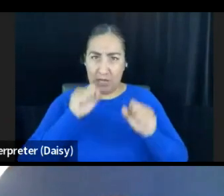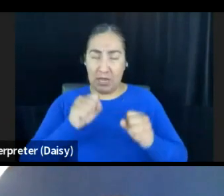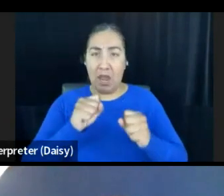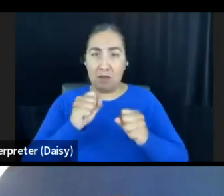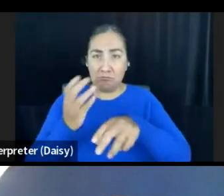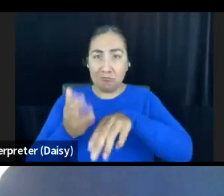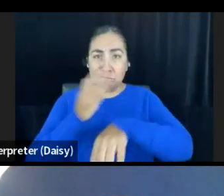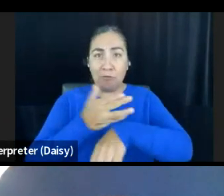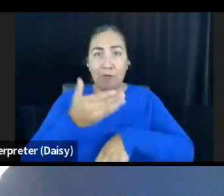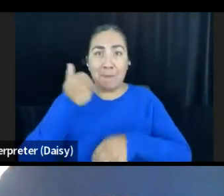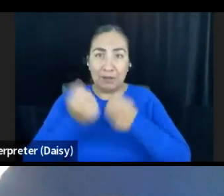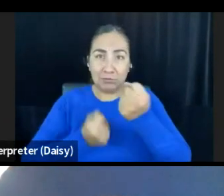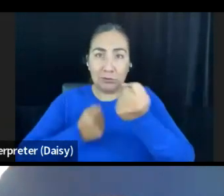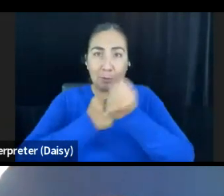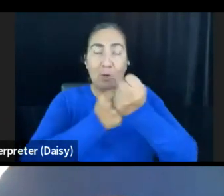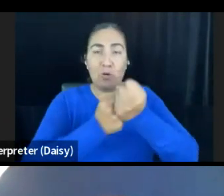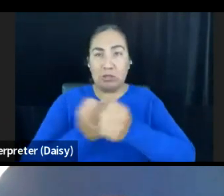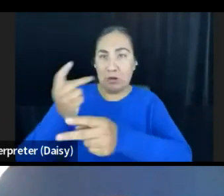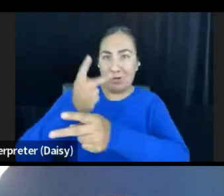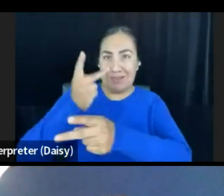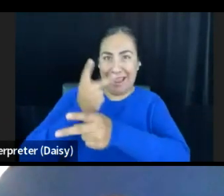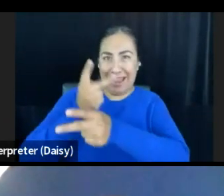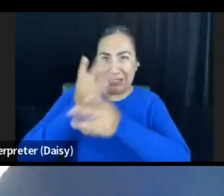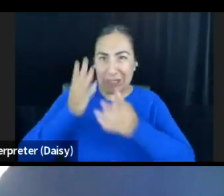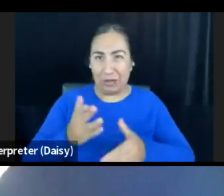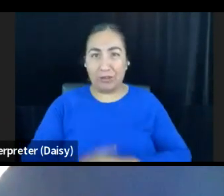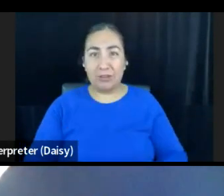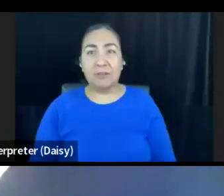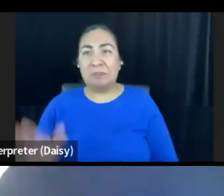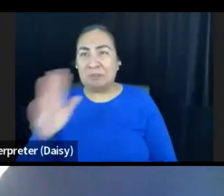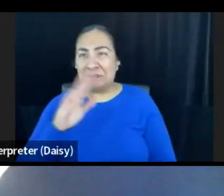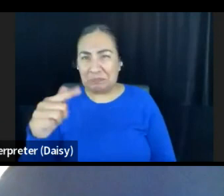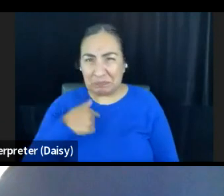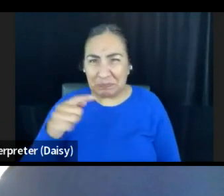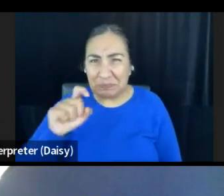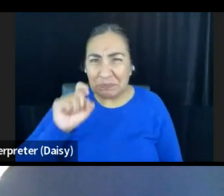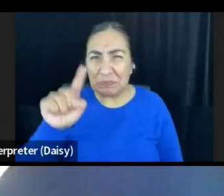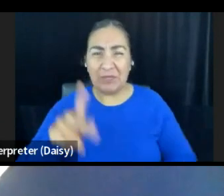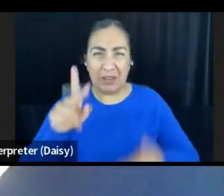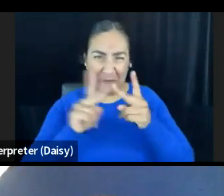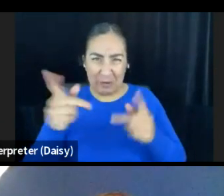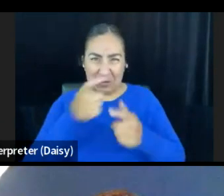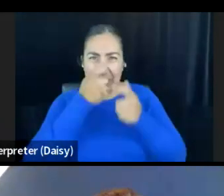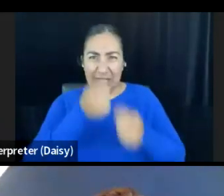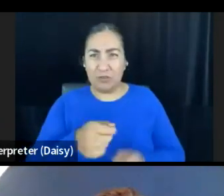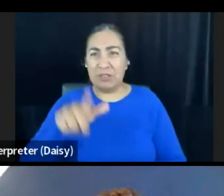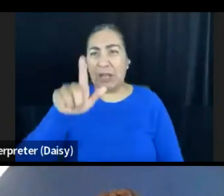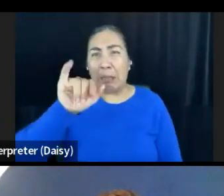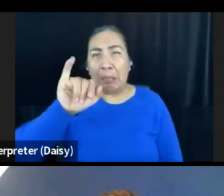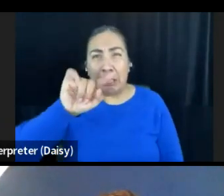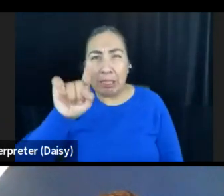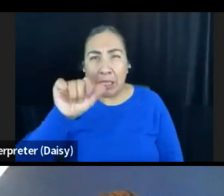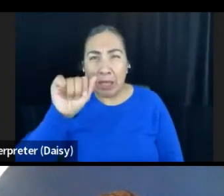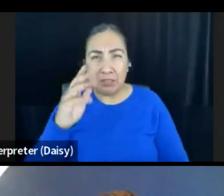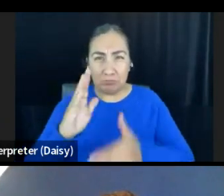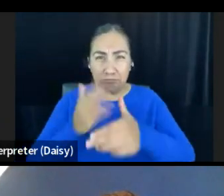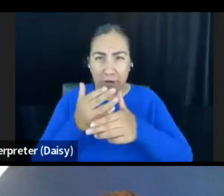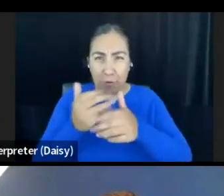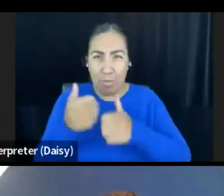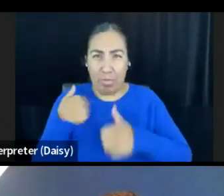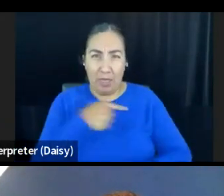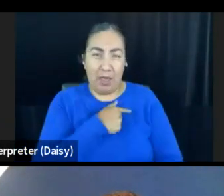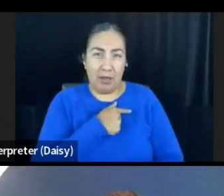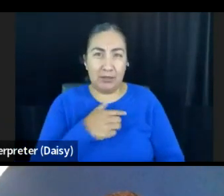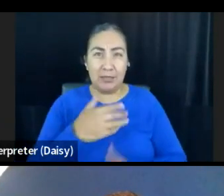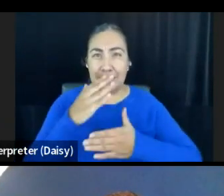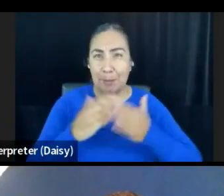industry. So I have a question. It's really interesting because Liza shared with us some of the things that they